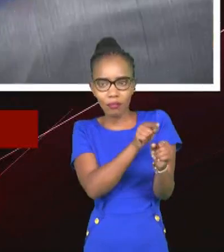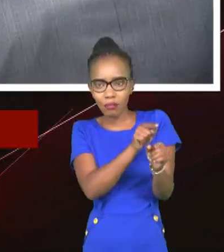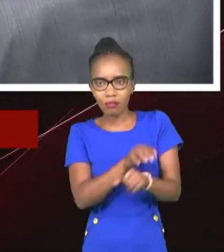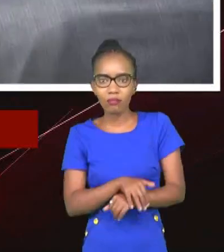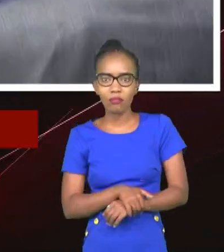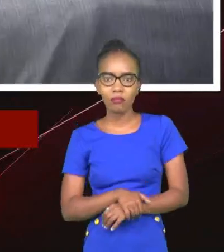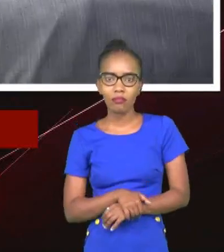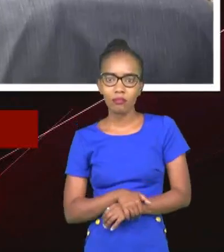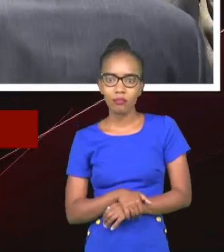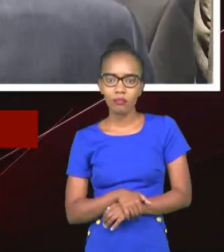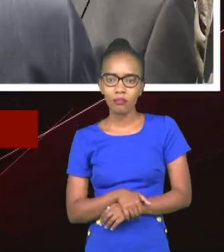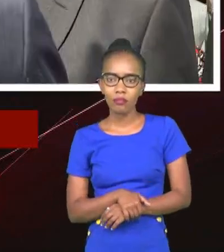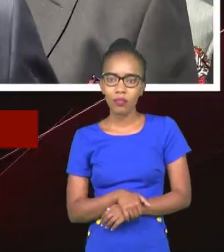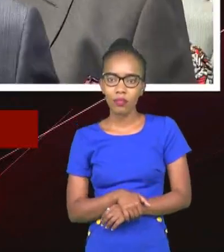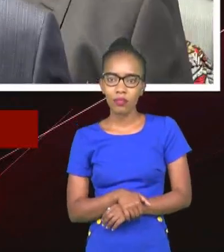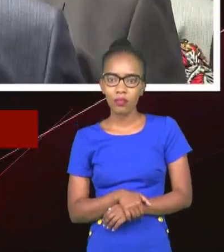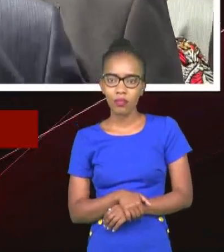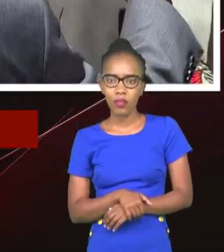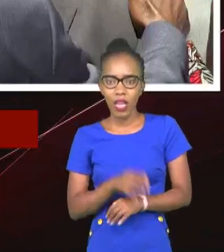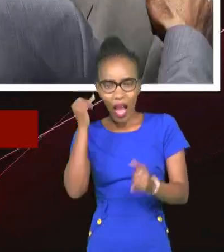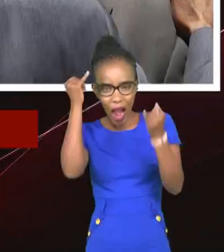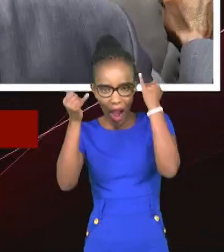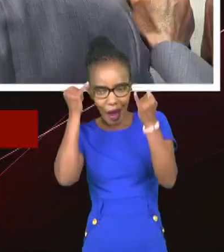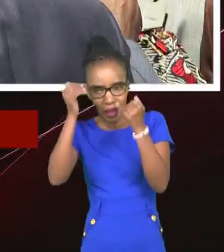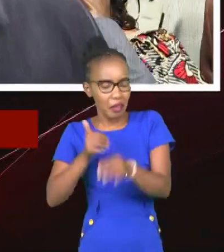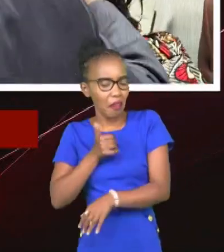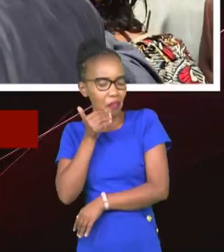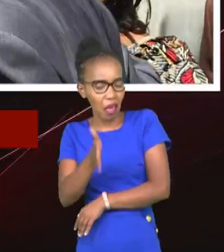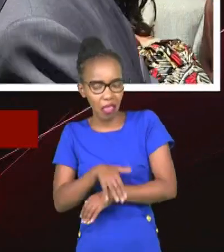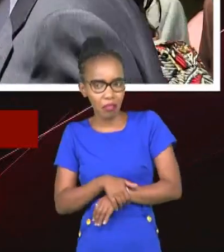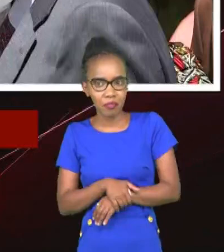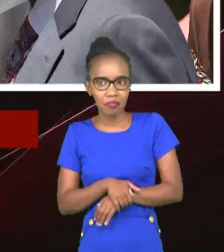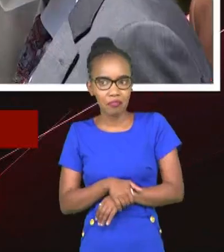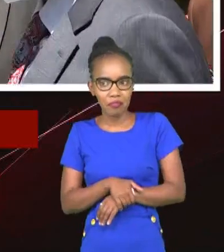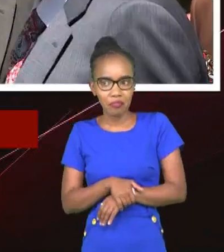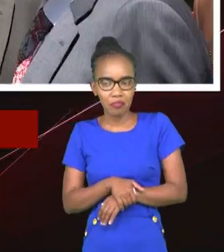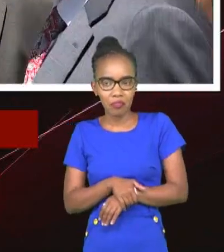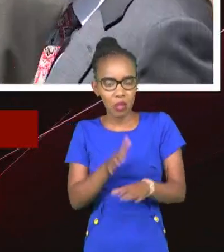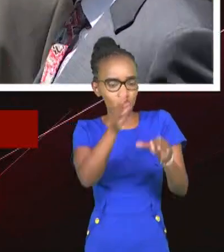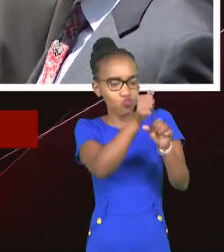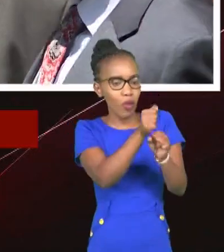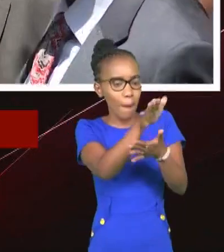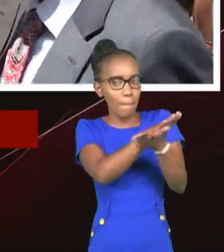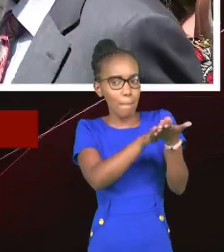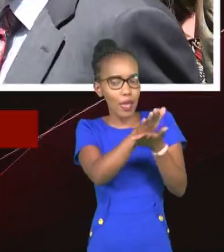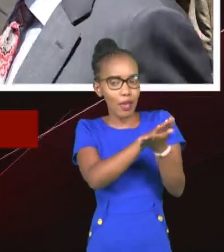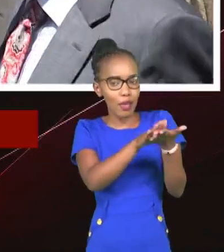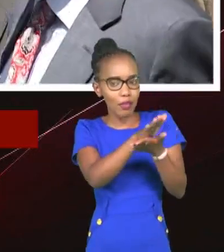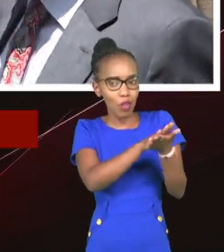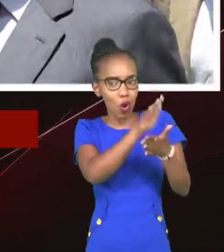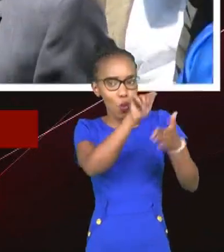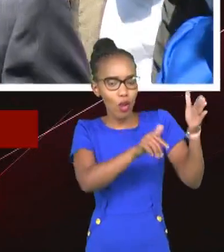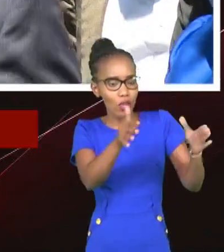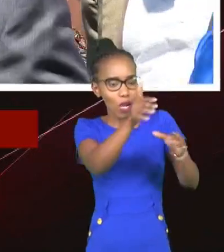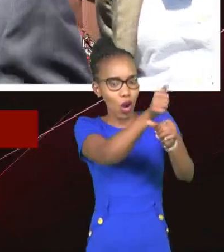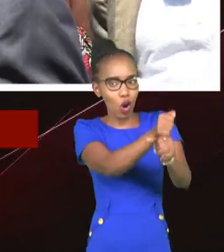not come on board on ideologies. It has come on board based on the mere fact that it's a